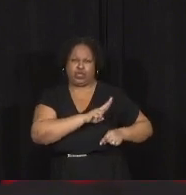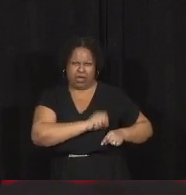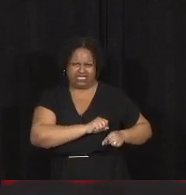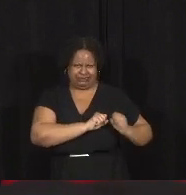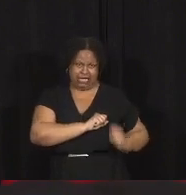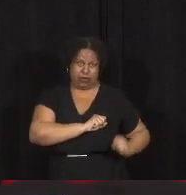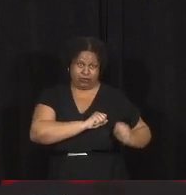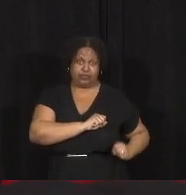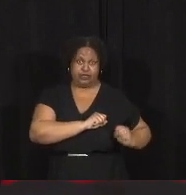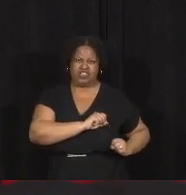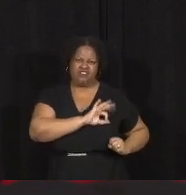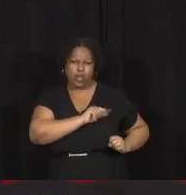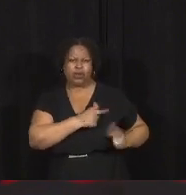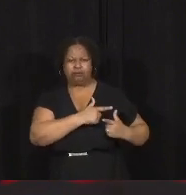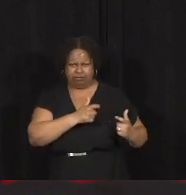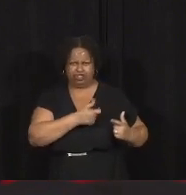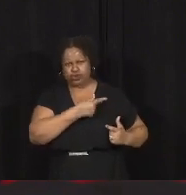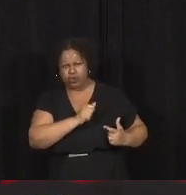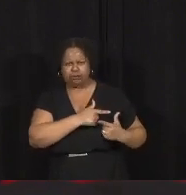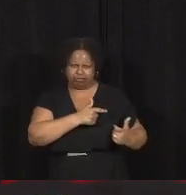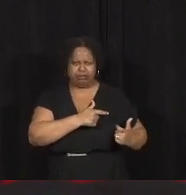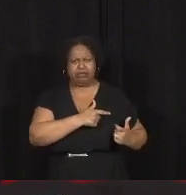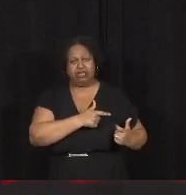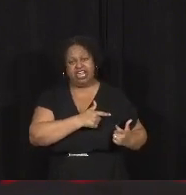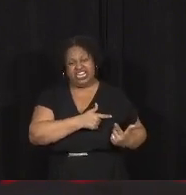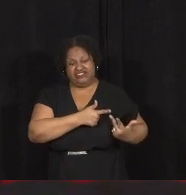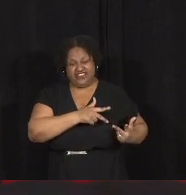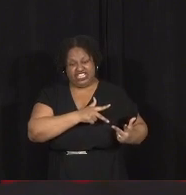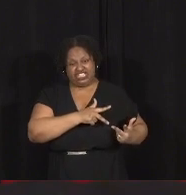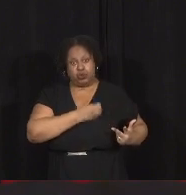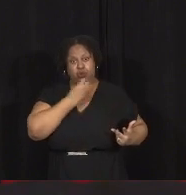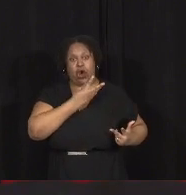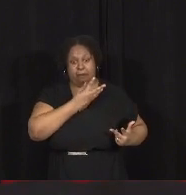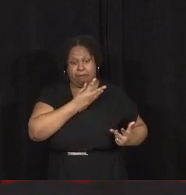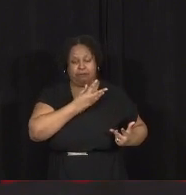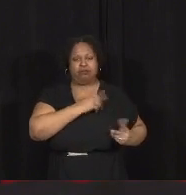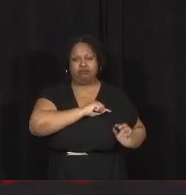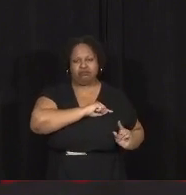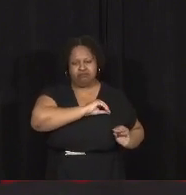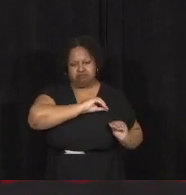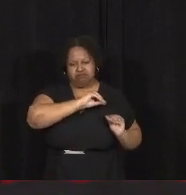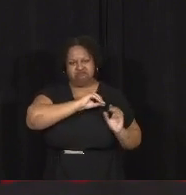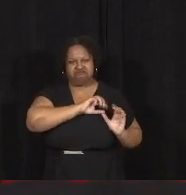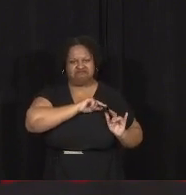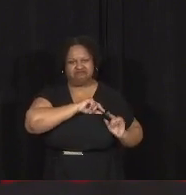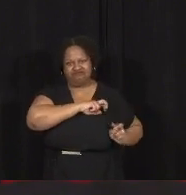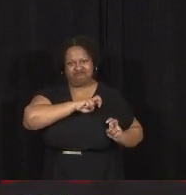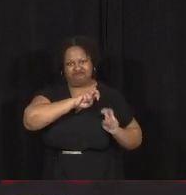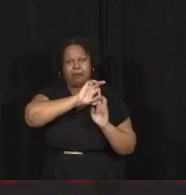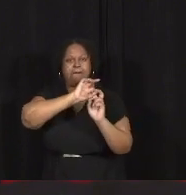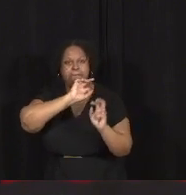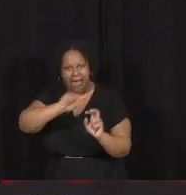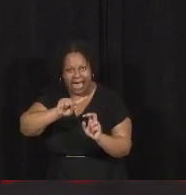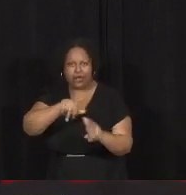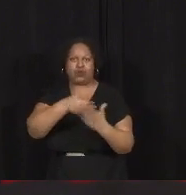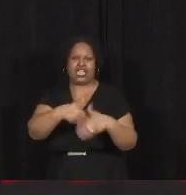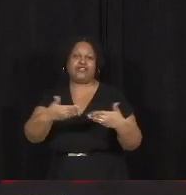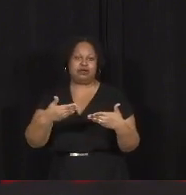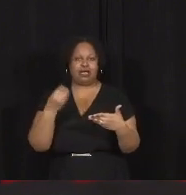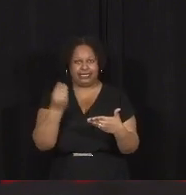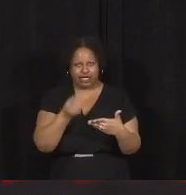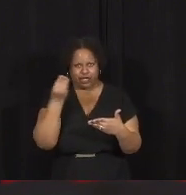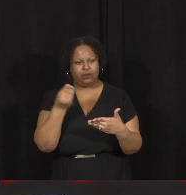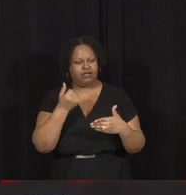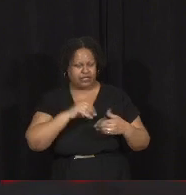to Ontario. And of course, that is a very challenging problem for us and one that we need help from those